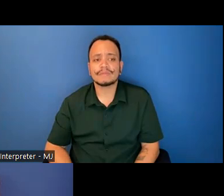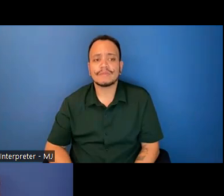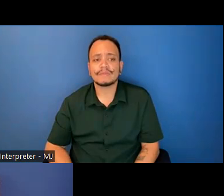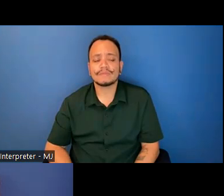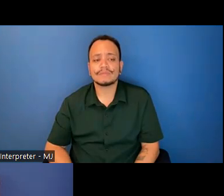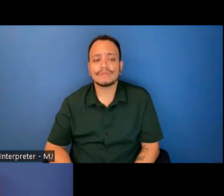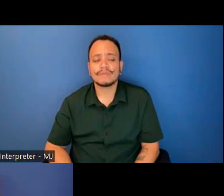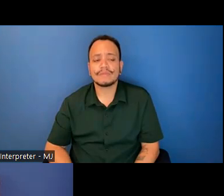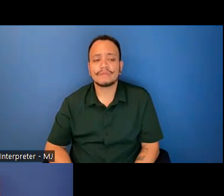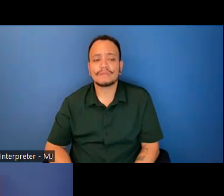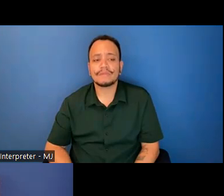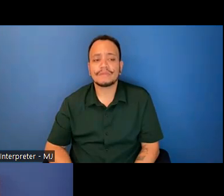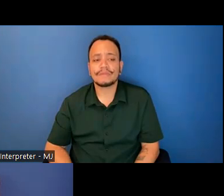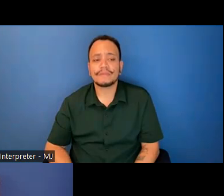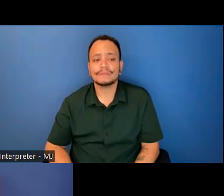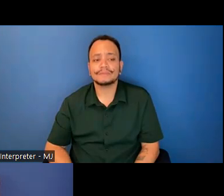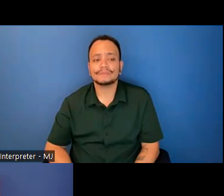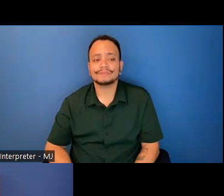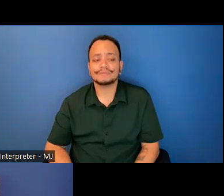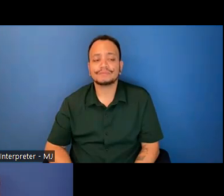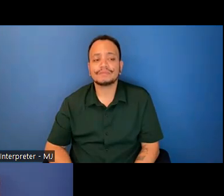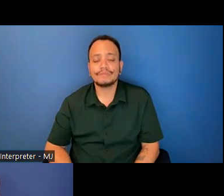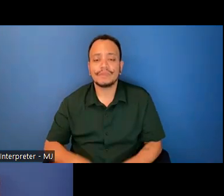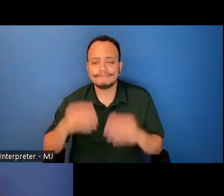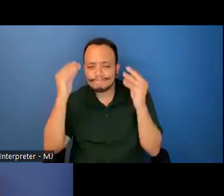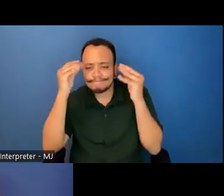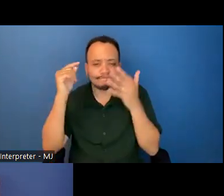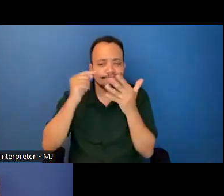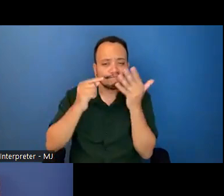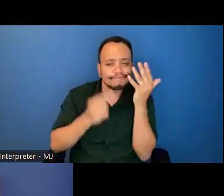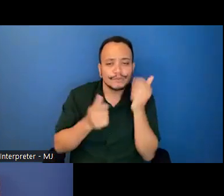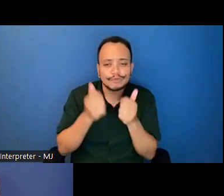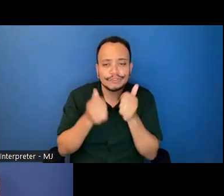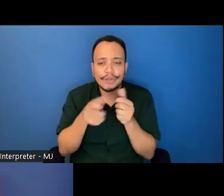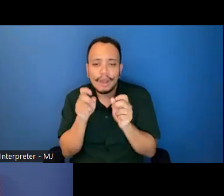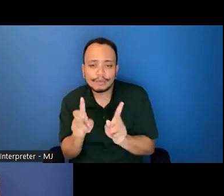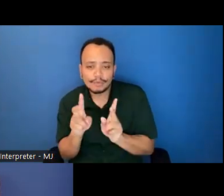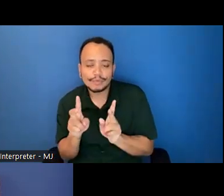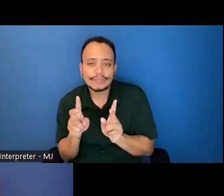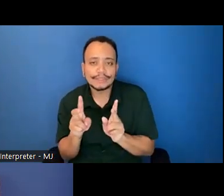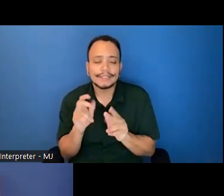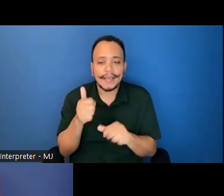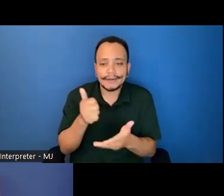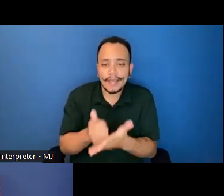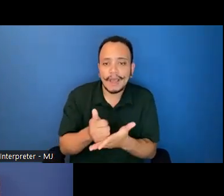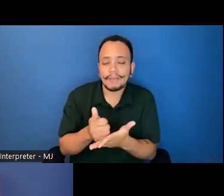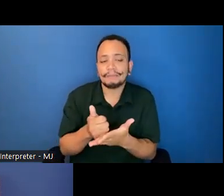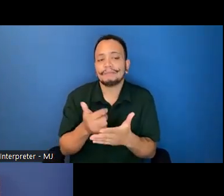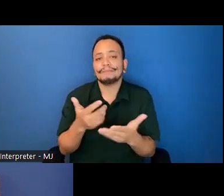that in as much as it is skill development happening sort of